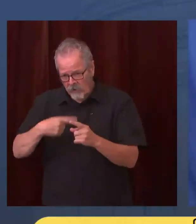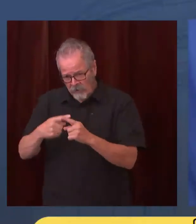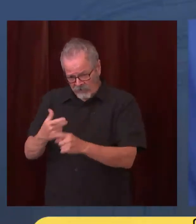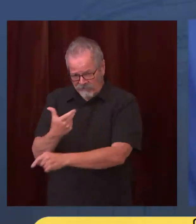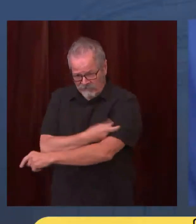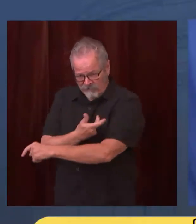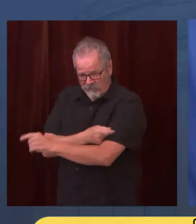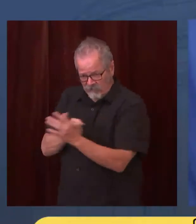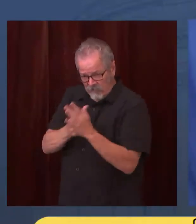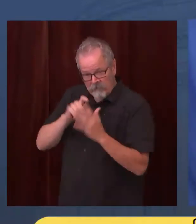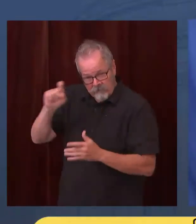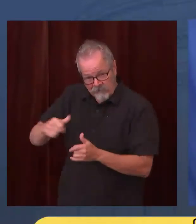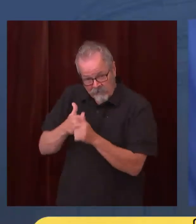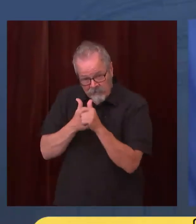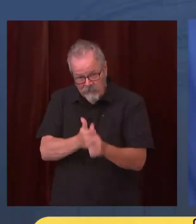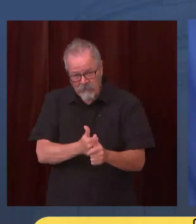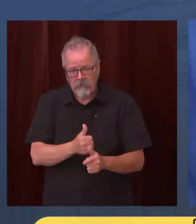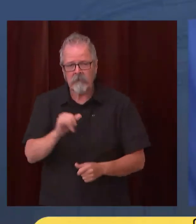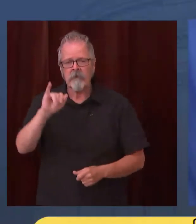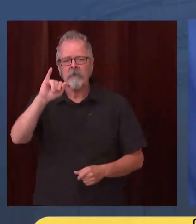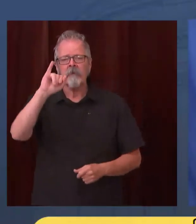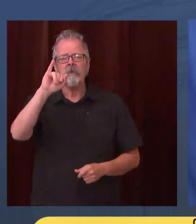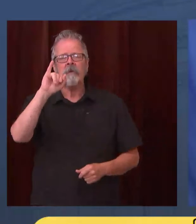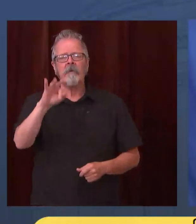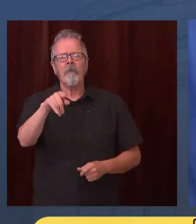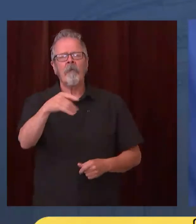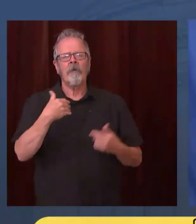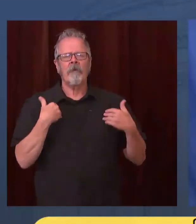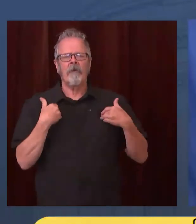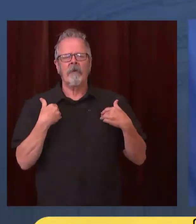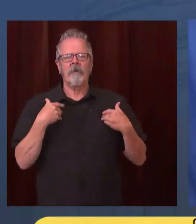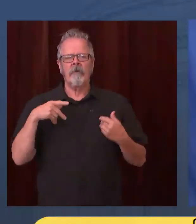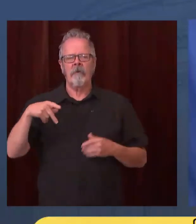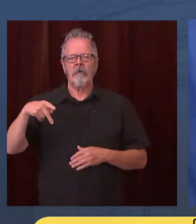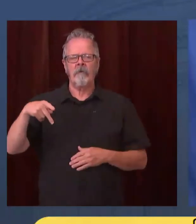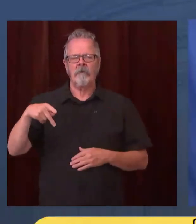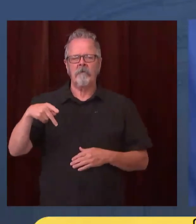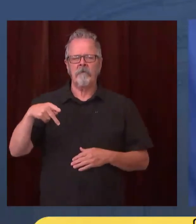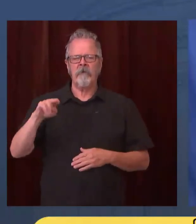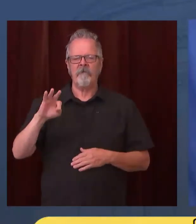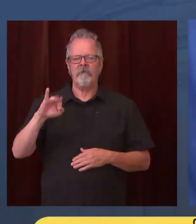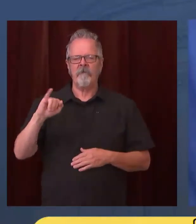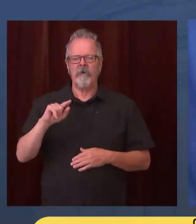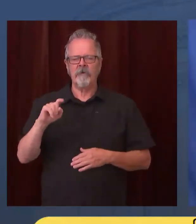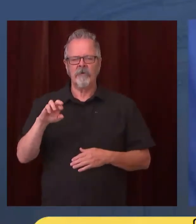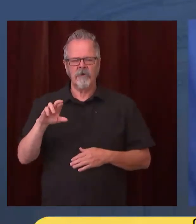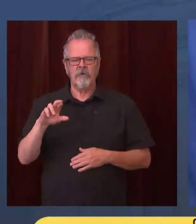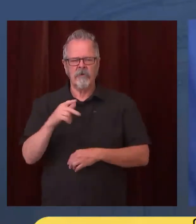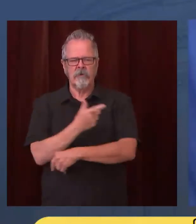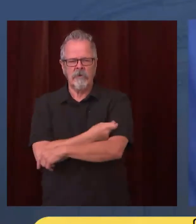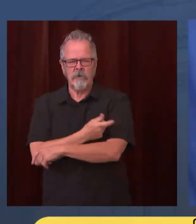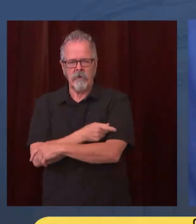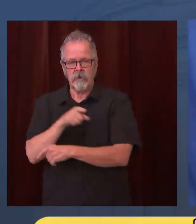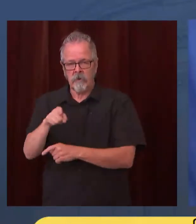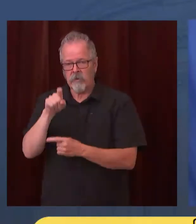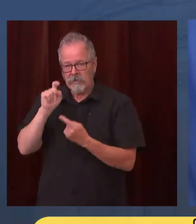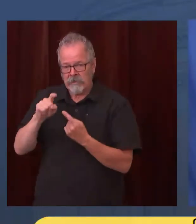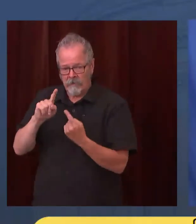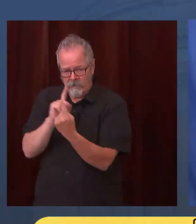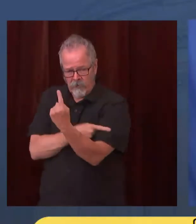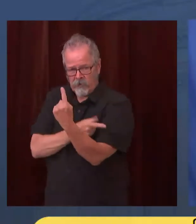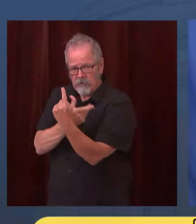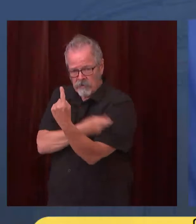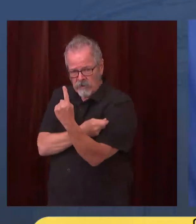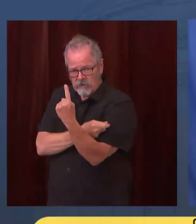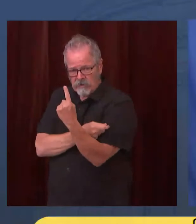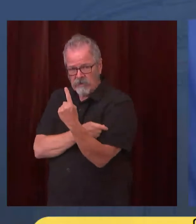by midnight this Sunday in order to comply to meet the October 18th full vaccination deadline. People need to think about that. This is not a